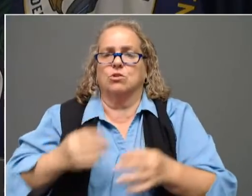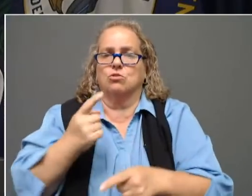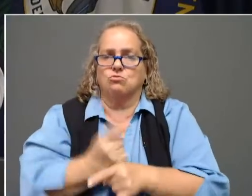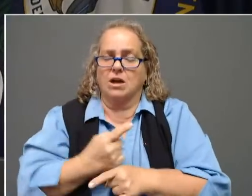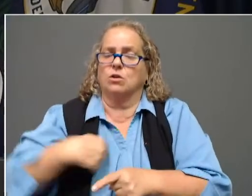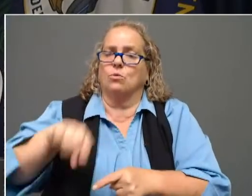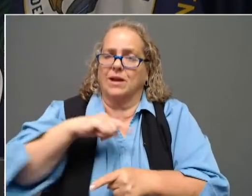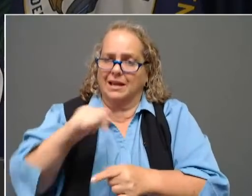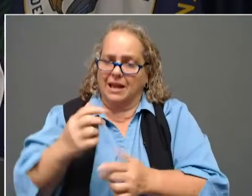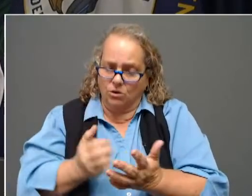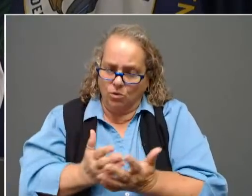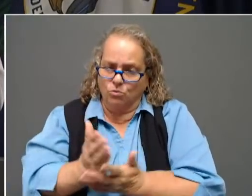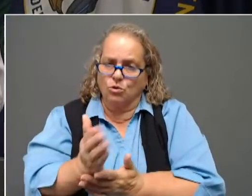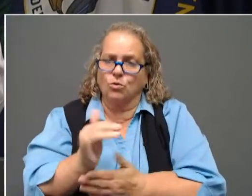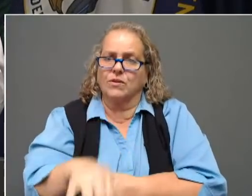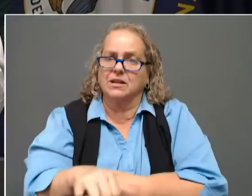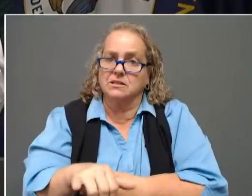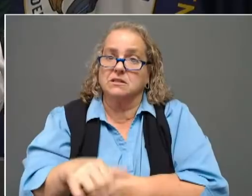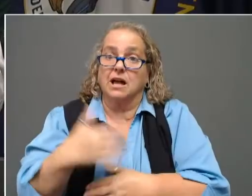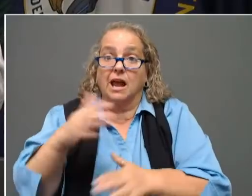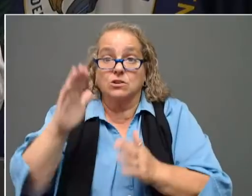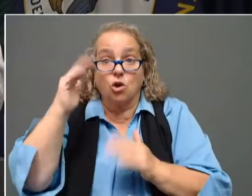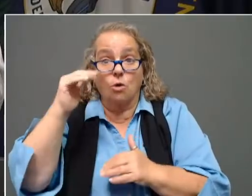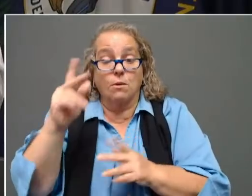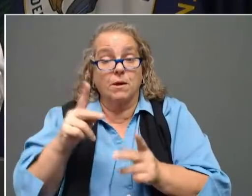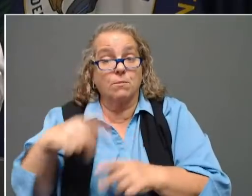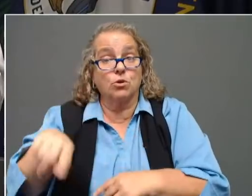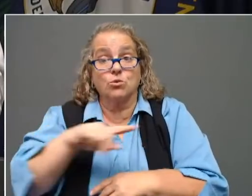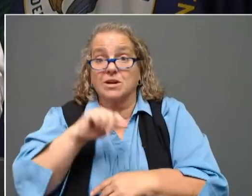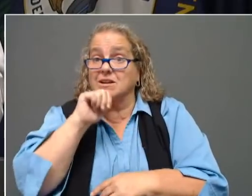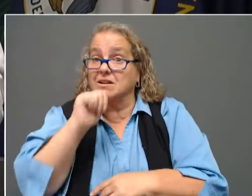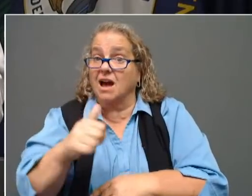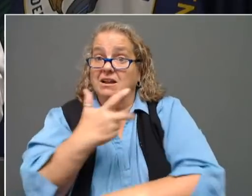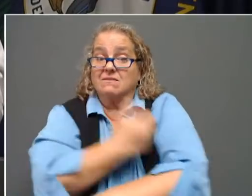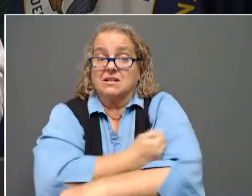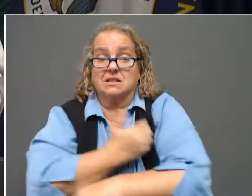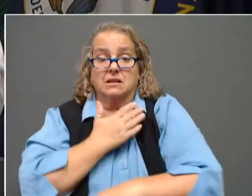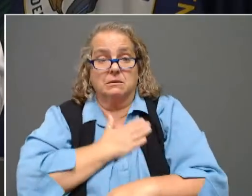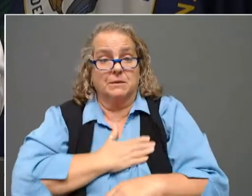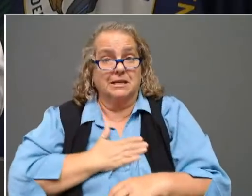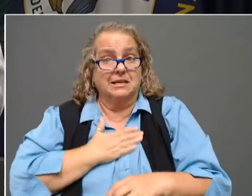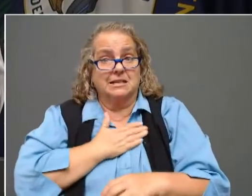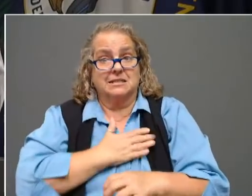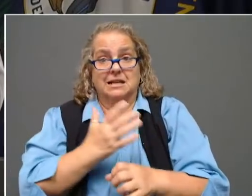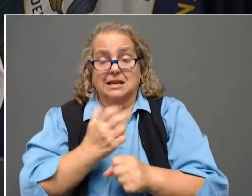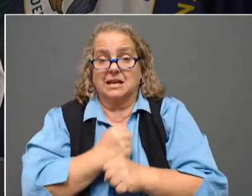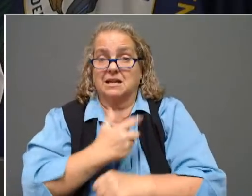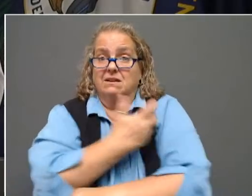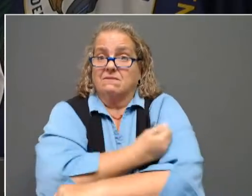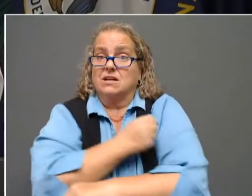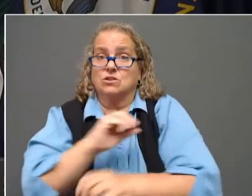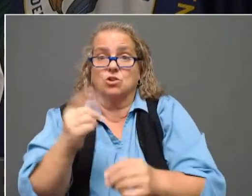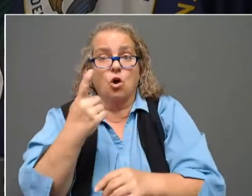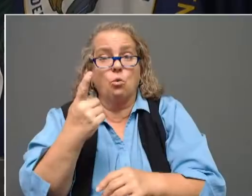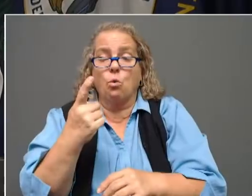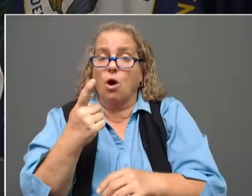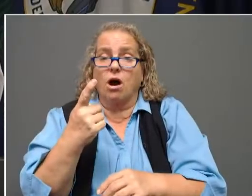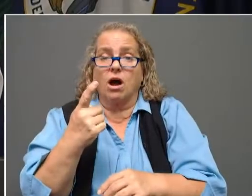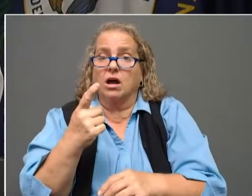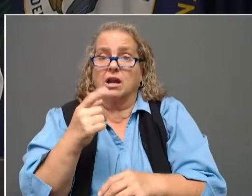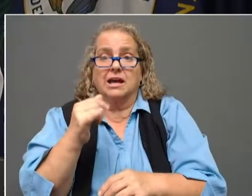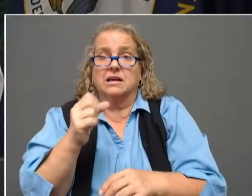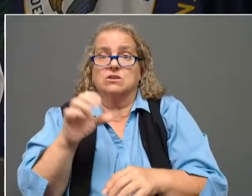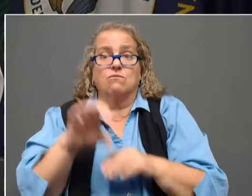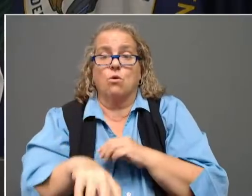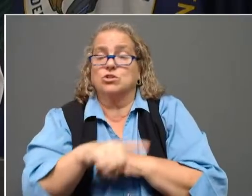for everyone else who's not vaccinated, please go get vaccinated. No one's depriving you access. In fact, I think the rest of society is tired